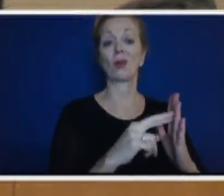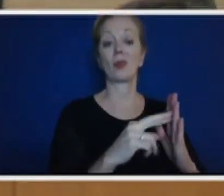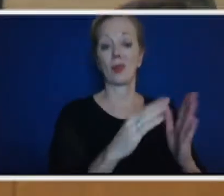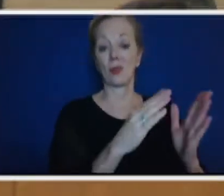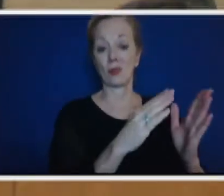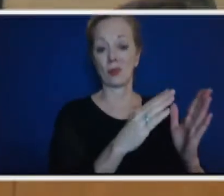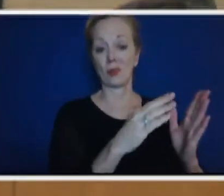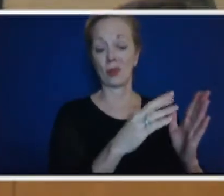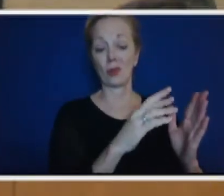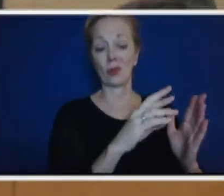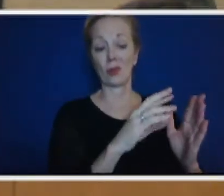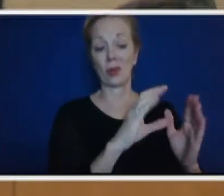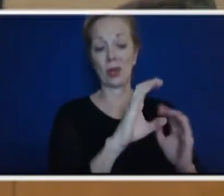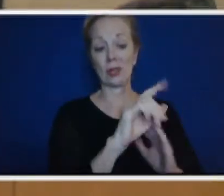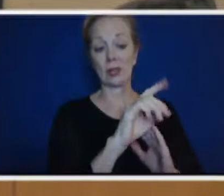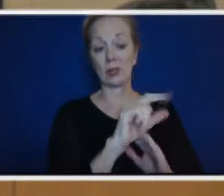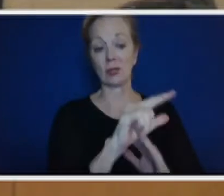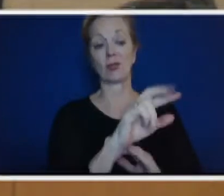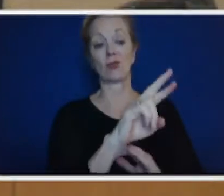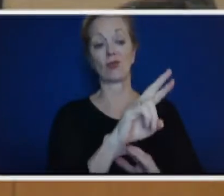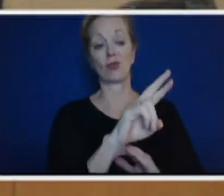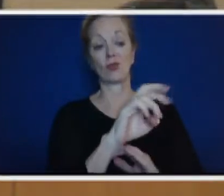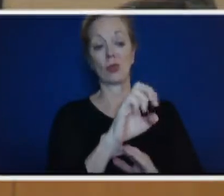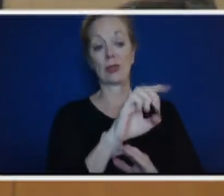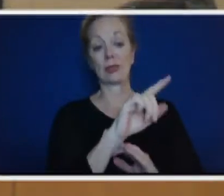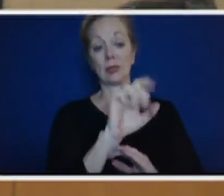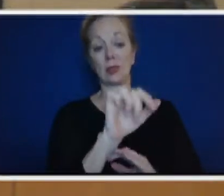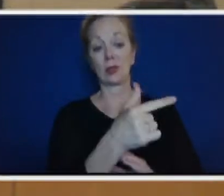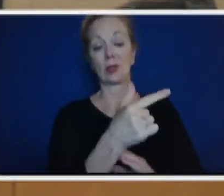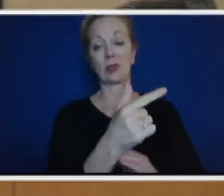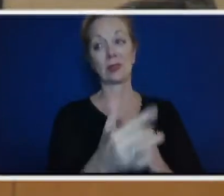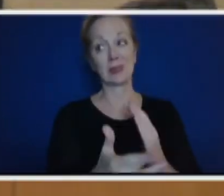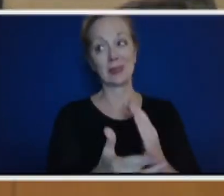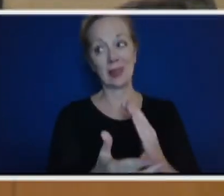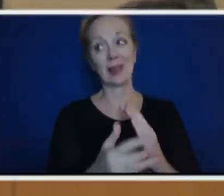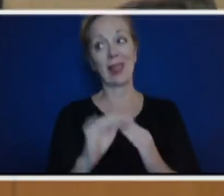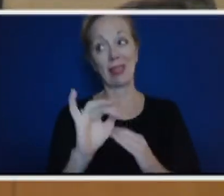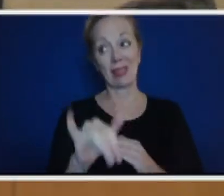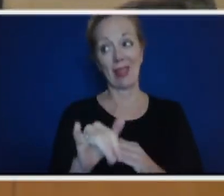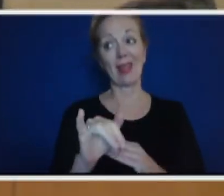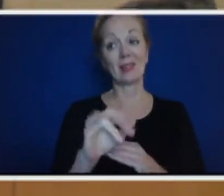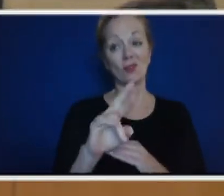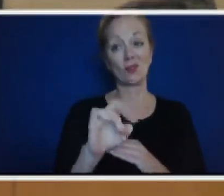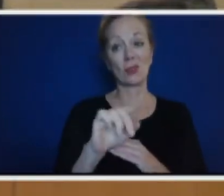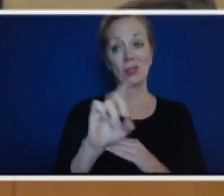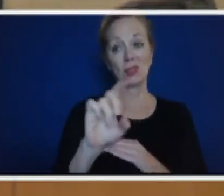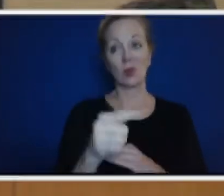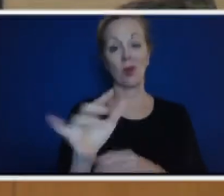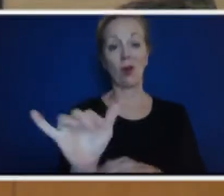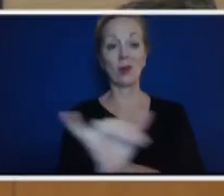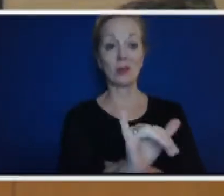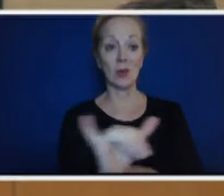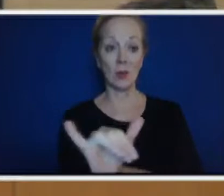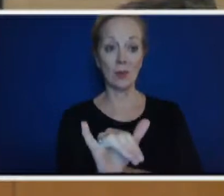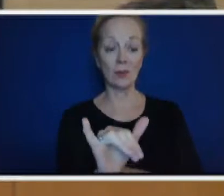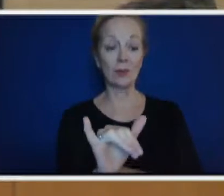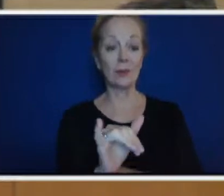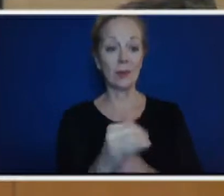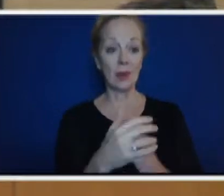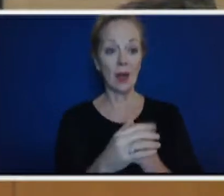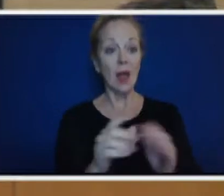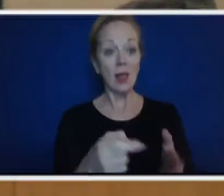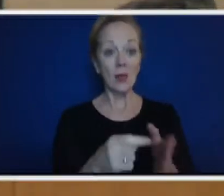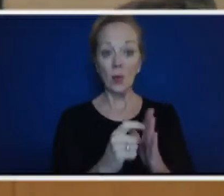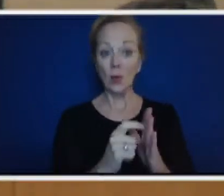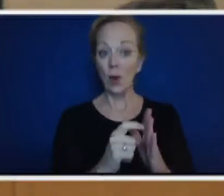conditional rezoning, and a site plan amendment is technically a conditional rezoning as well. So the requirement to